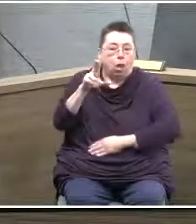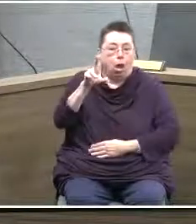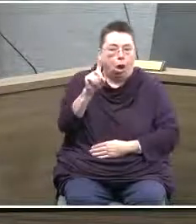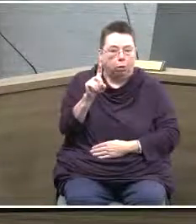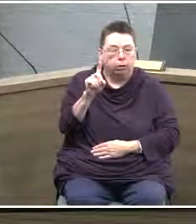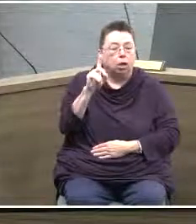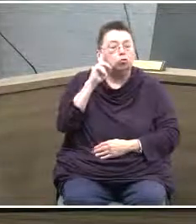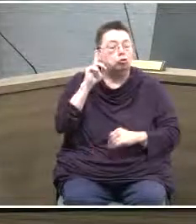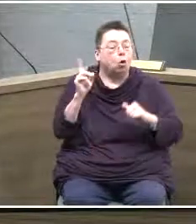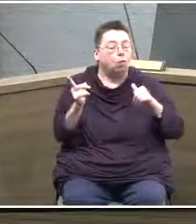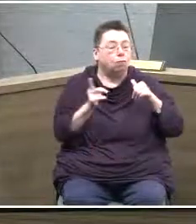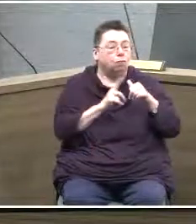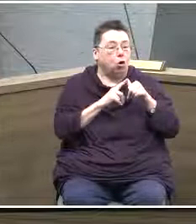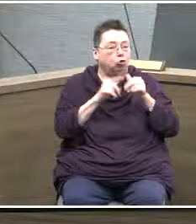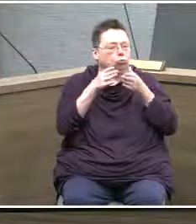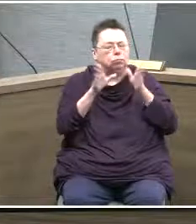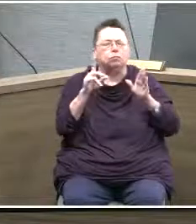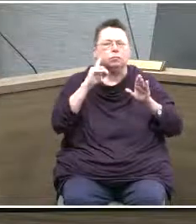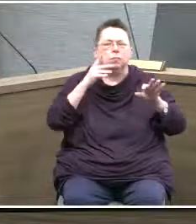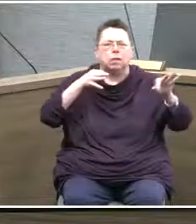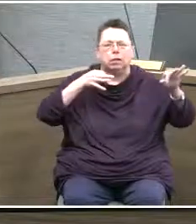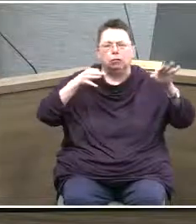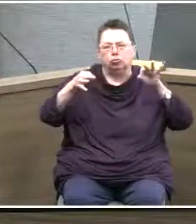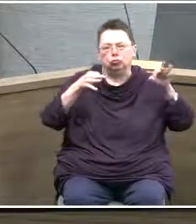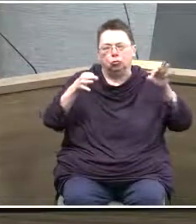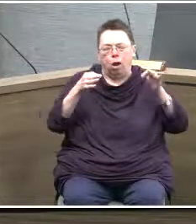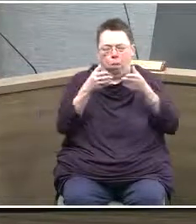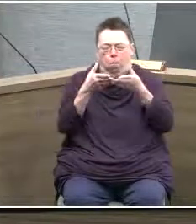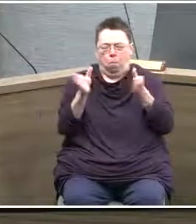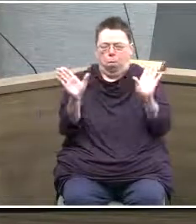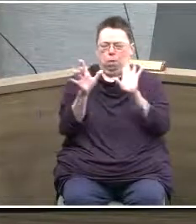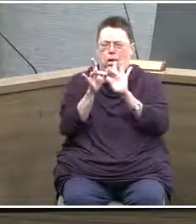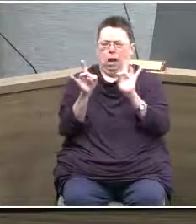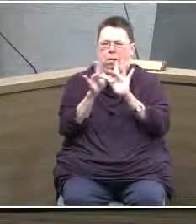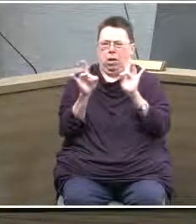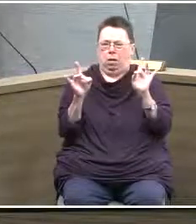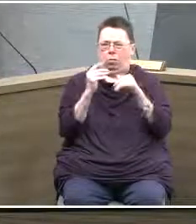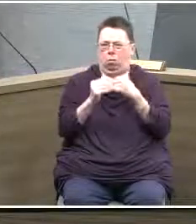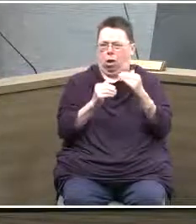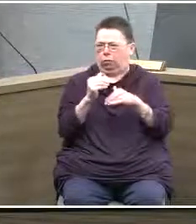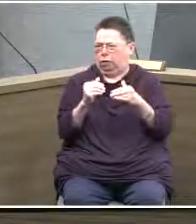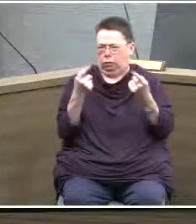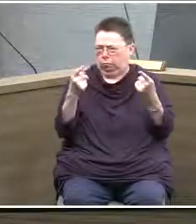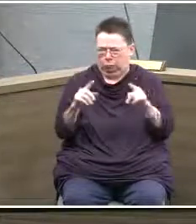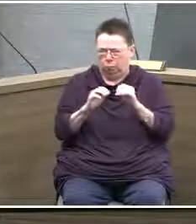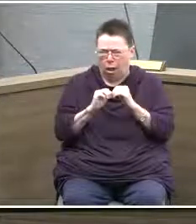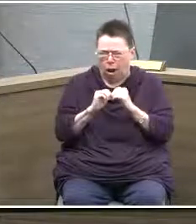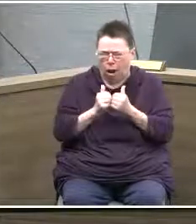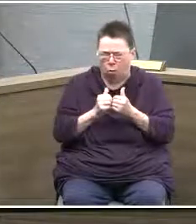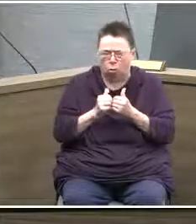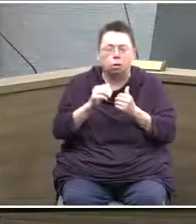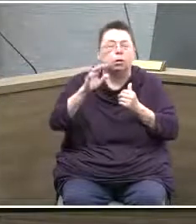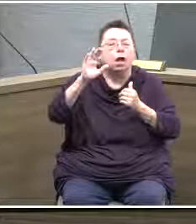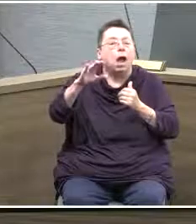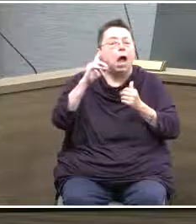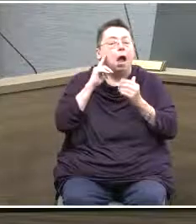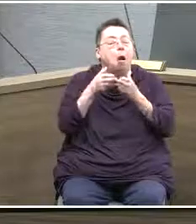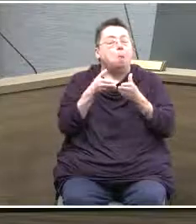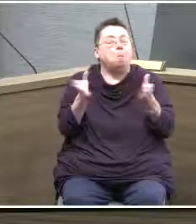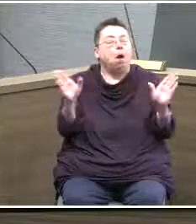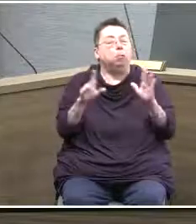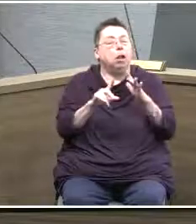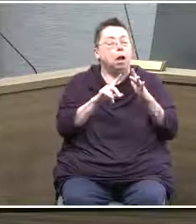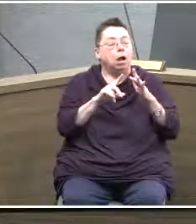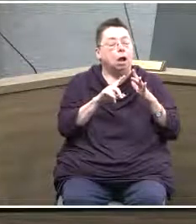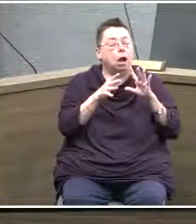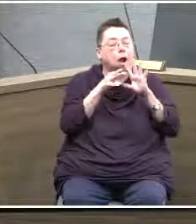of the TSPs, I will briefly describe how the public comment process will work. The public comment period began on September 30th